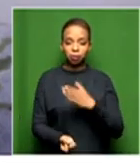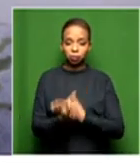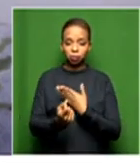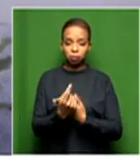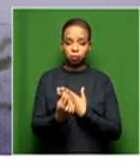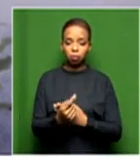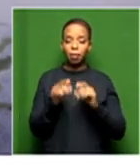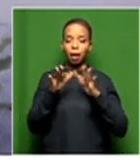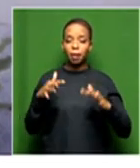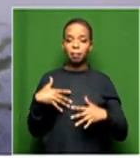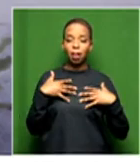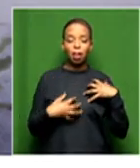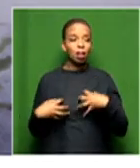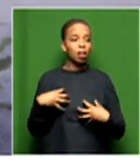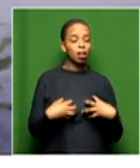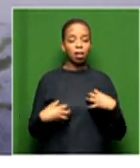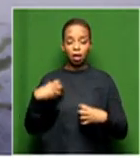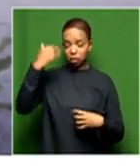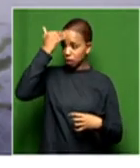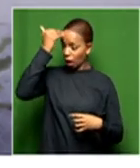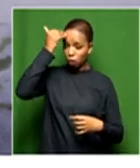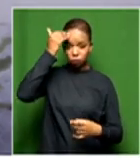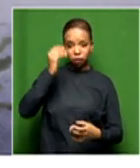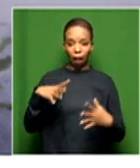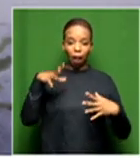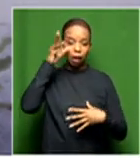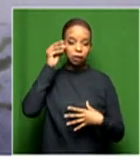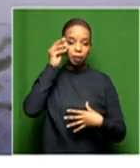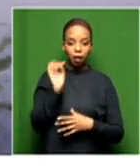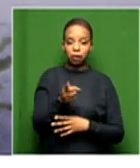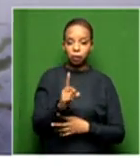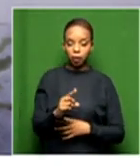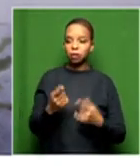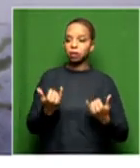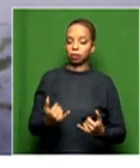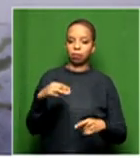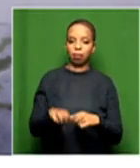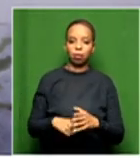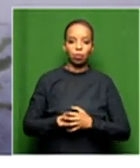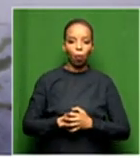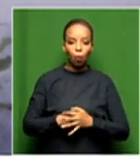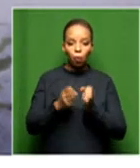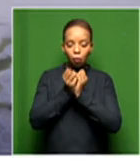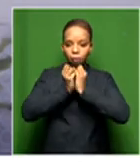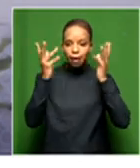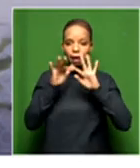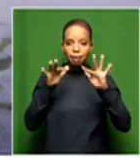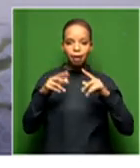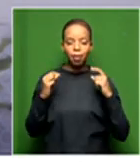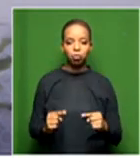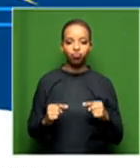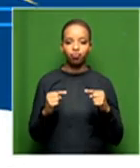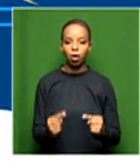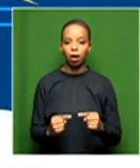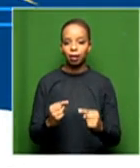emotional experience, which is really just a tragedy to see how many people are struggling underneath this pandemic. Okay, just give